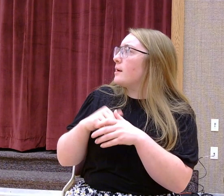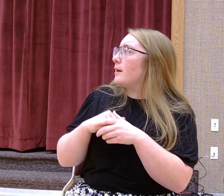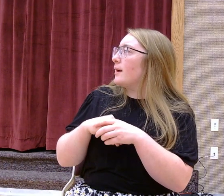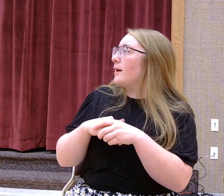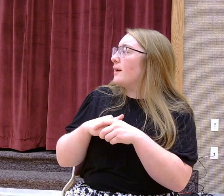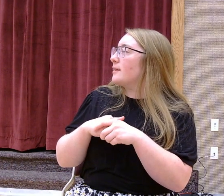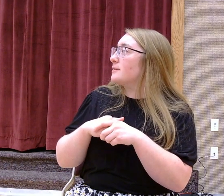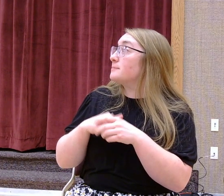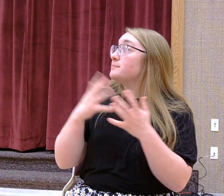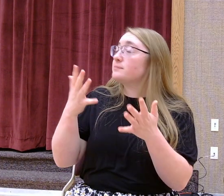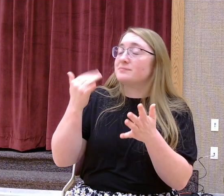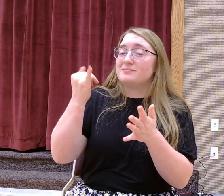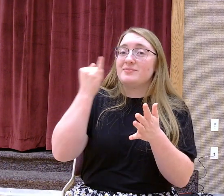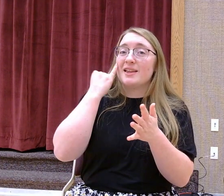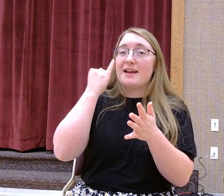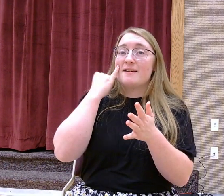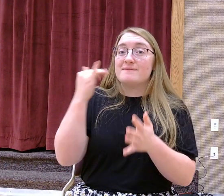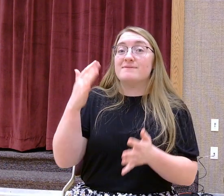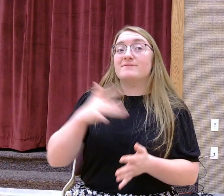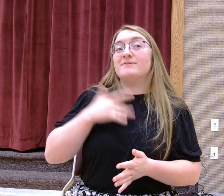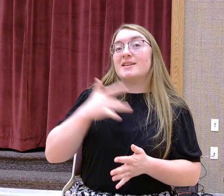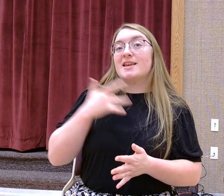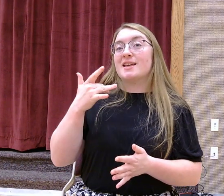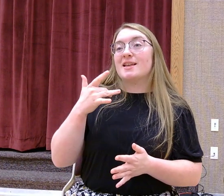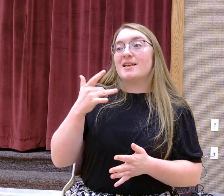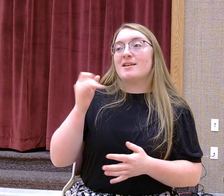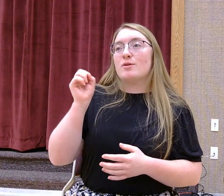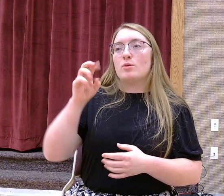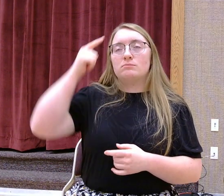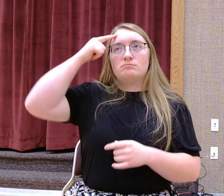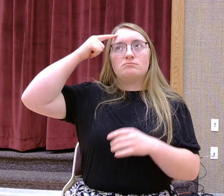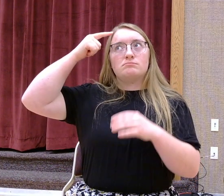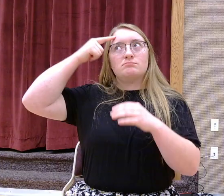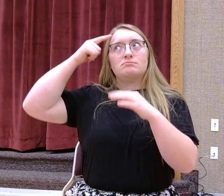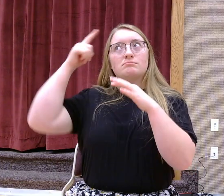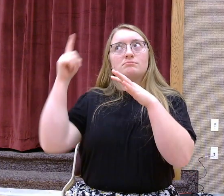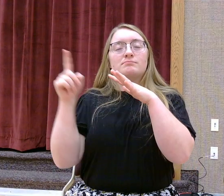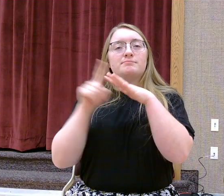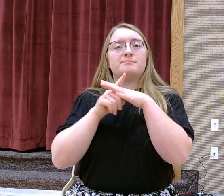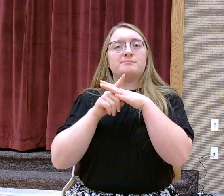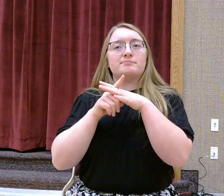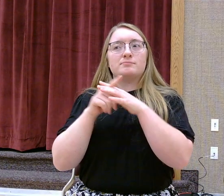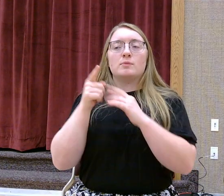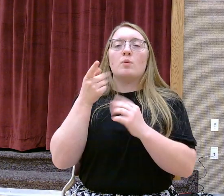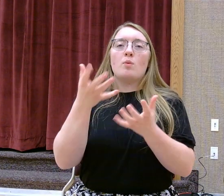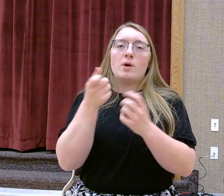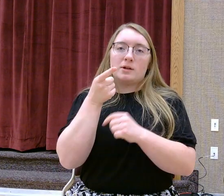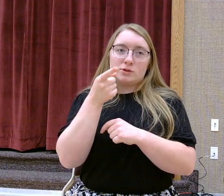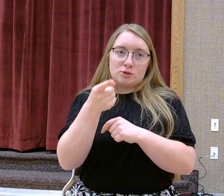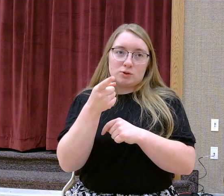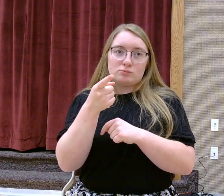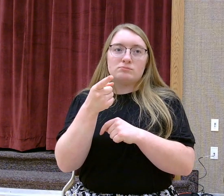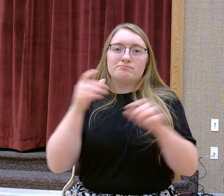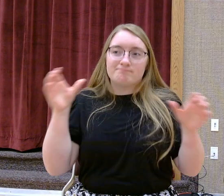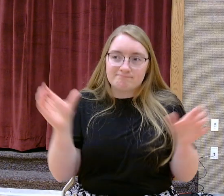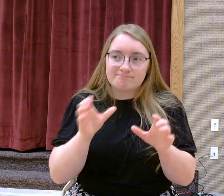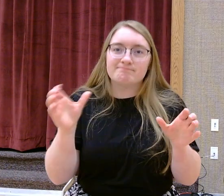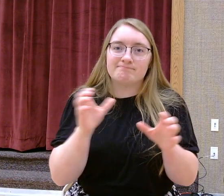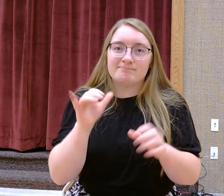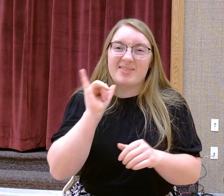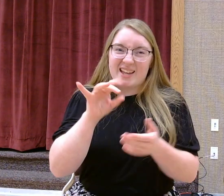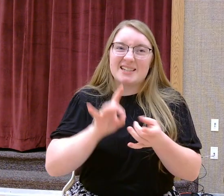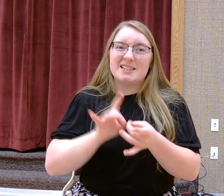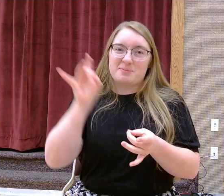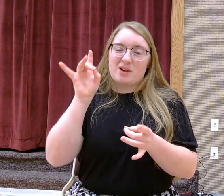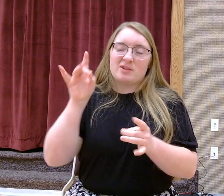If you felt something or heard something in your mind, we just want you to act on it, right? It's probably the Spirit saying, "Hey, I should